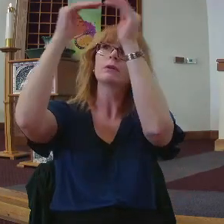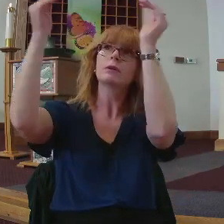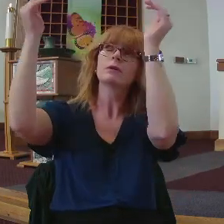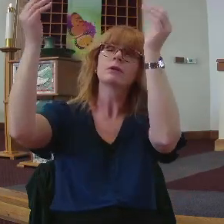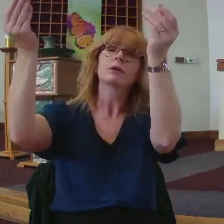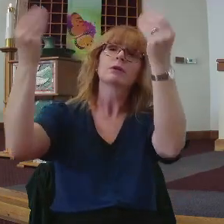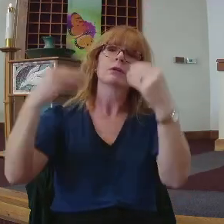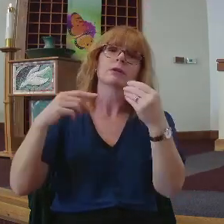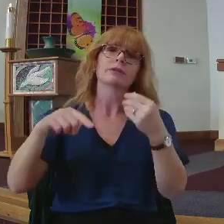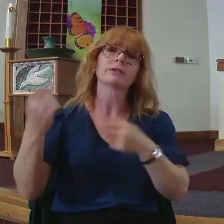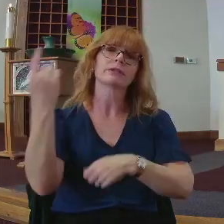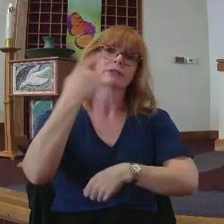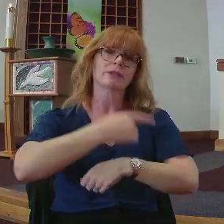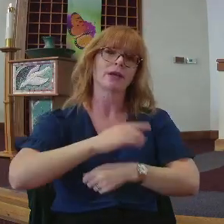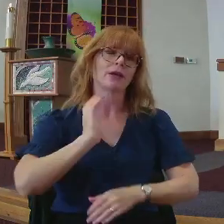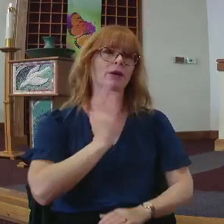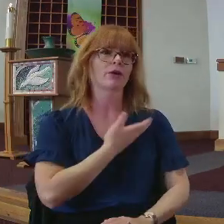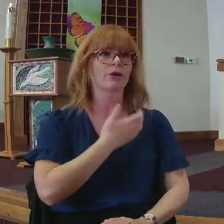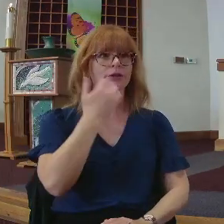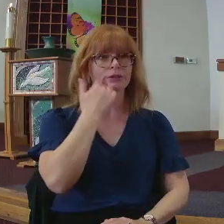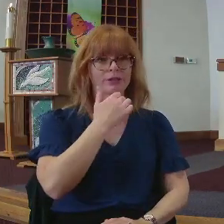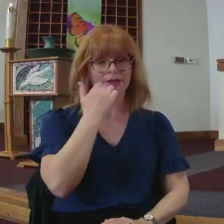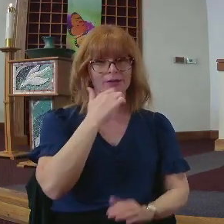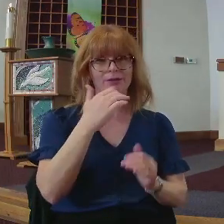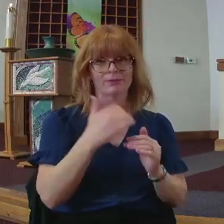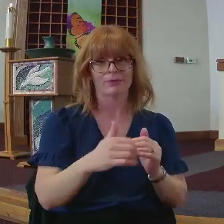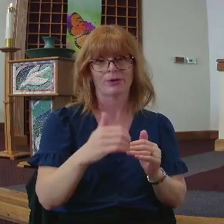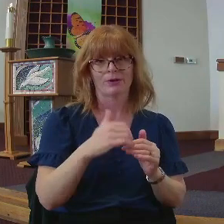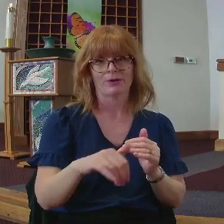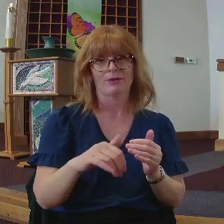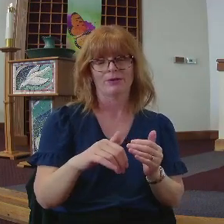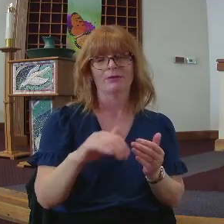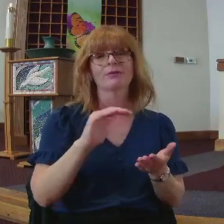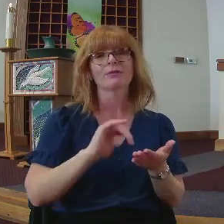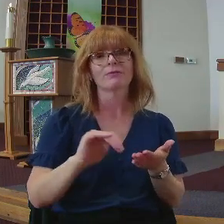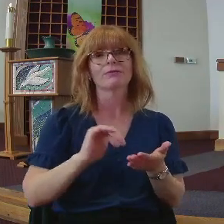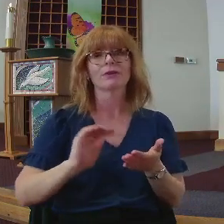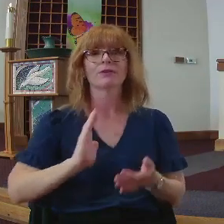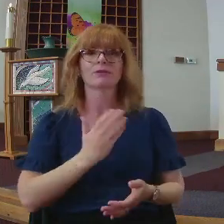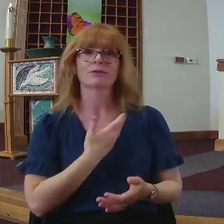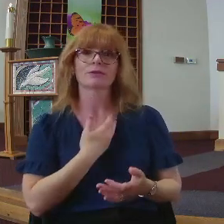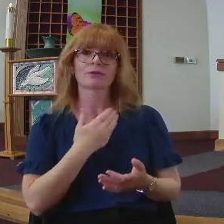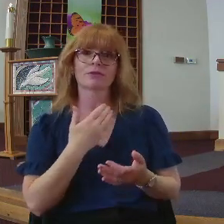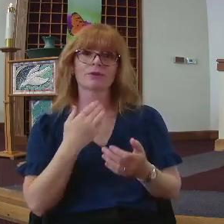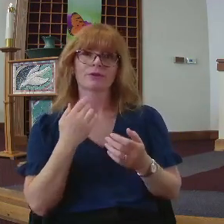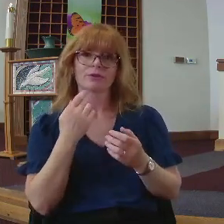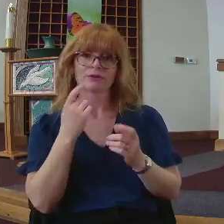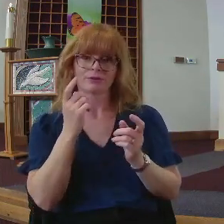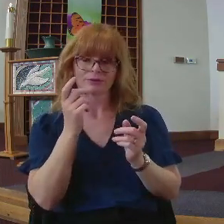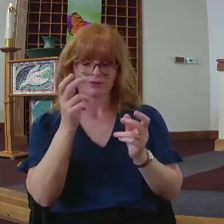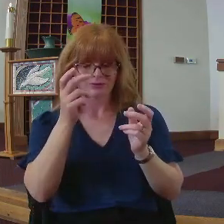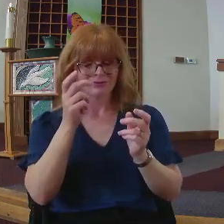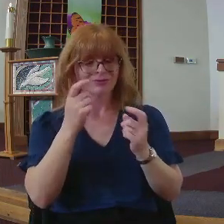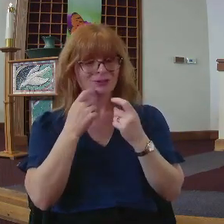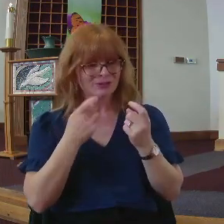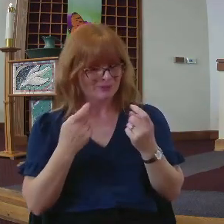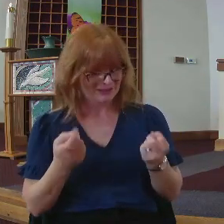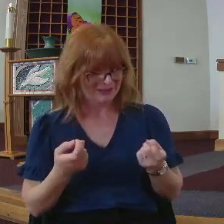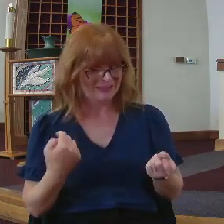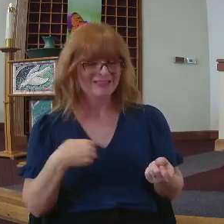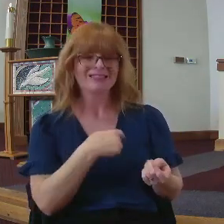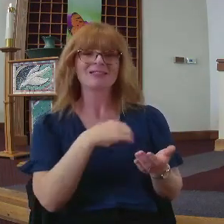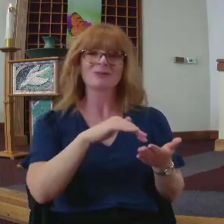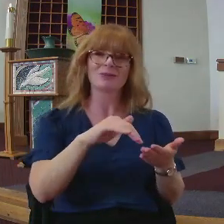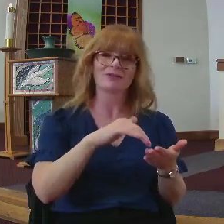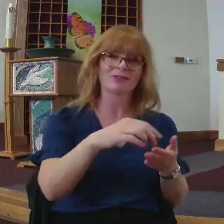heaven. Give us this day our daily bread, and forgive us our trespasses, as we